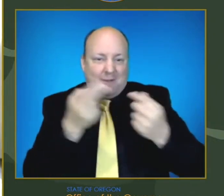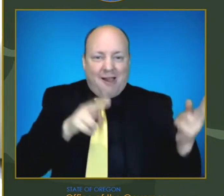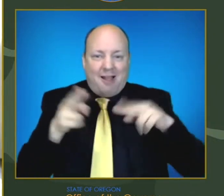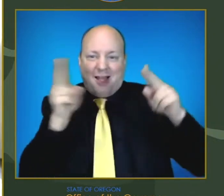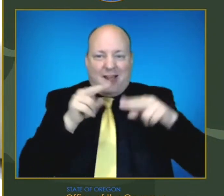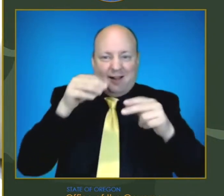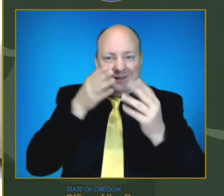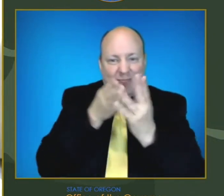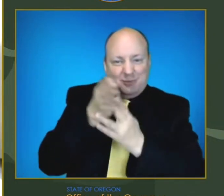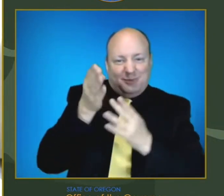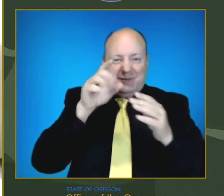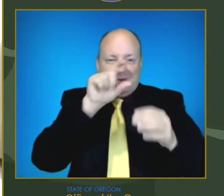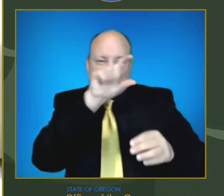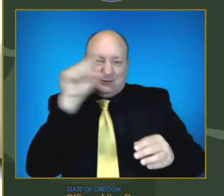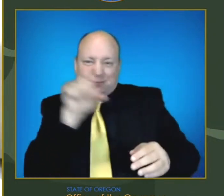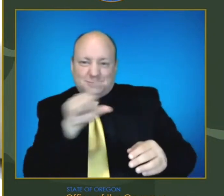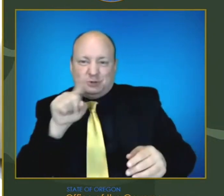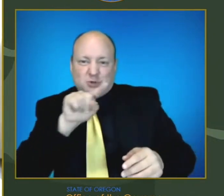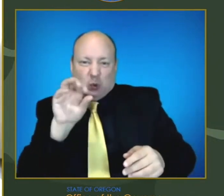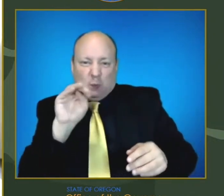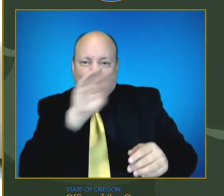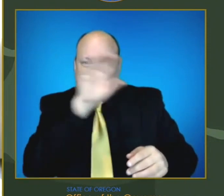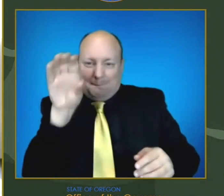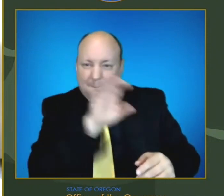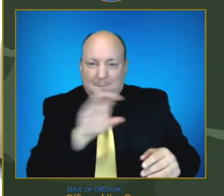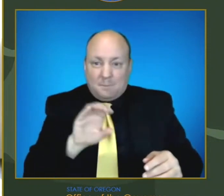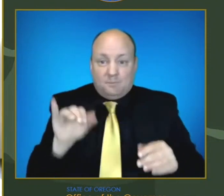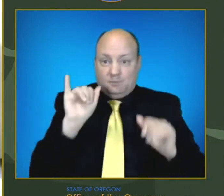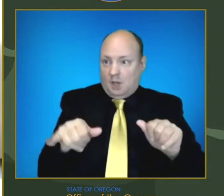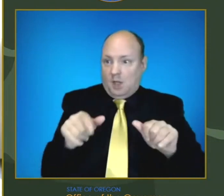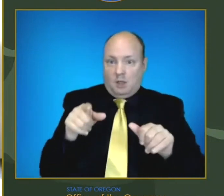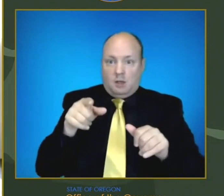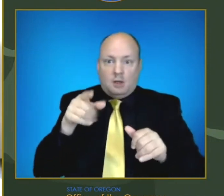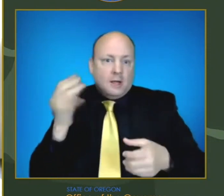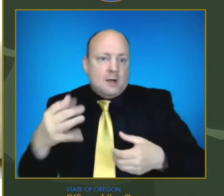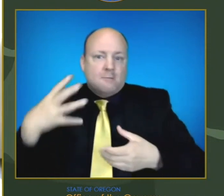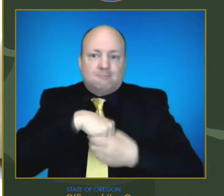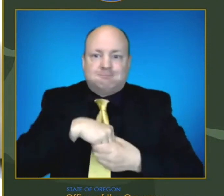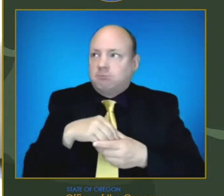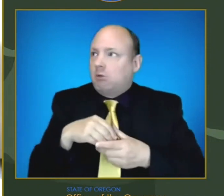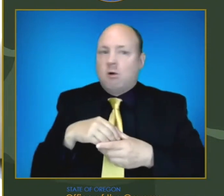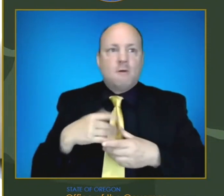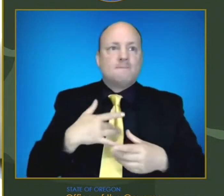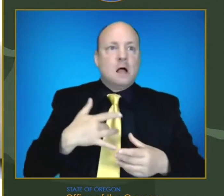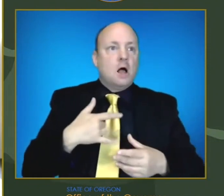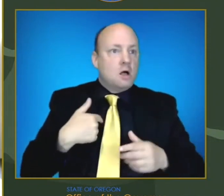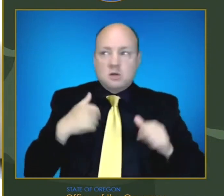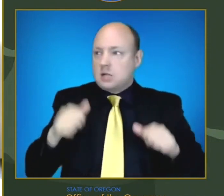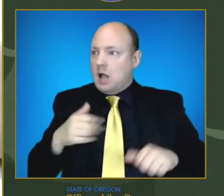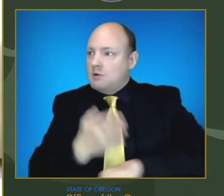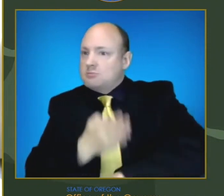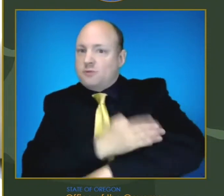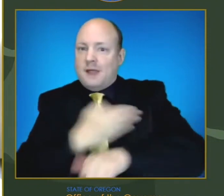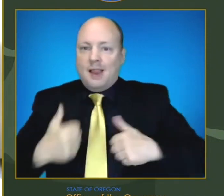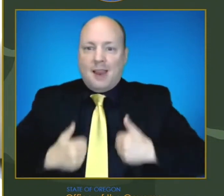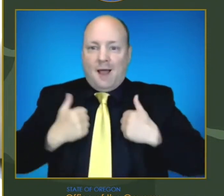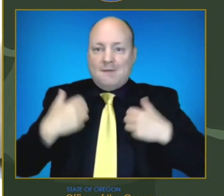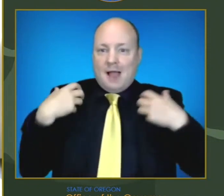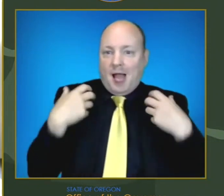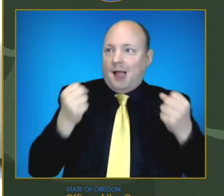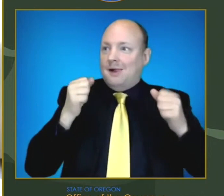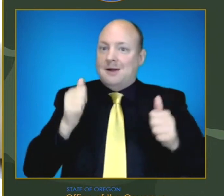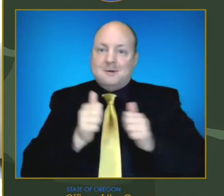increase extrinsic motivation across a range of difficult and different decision